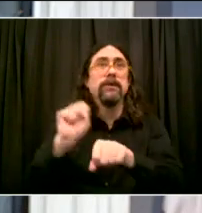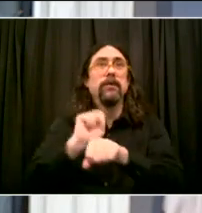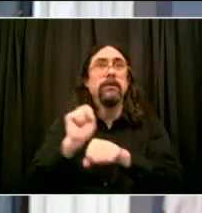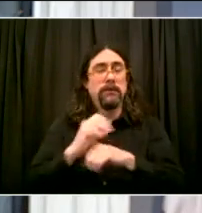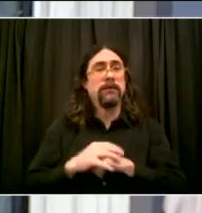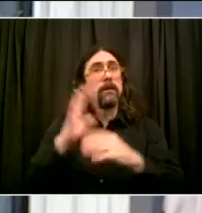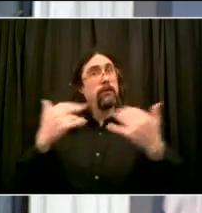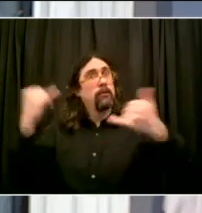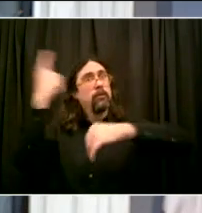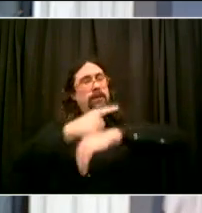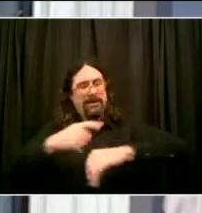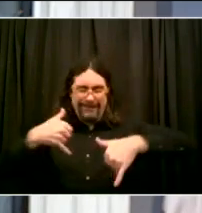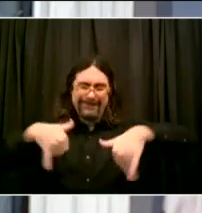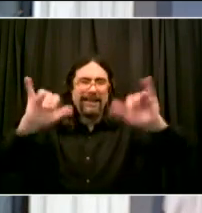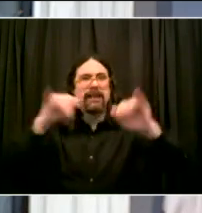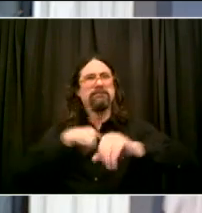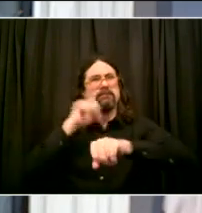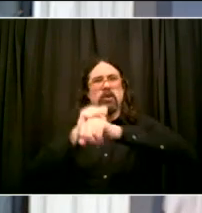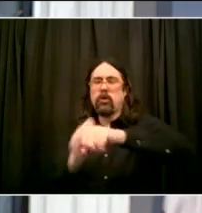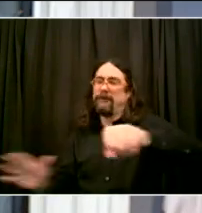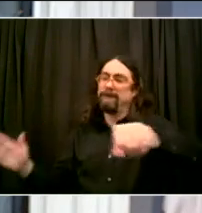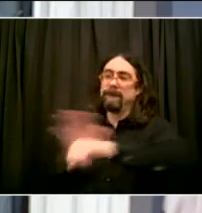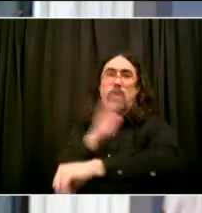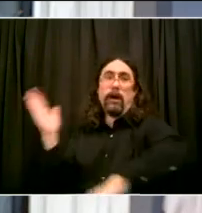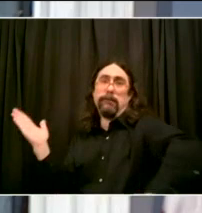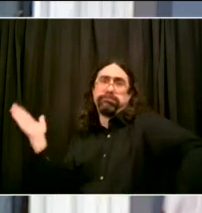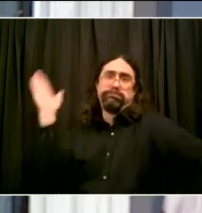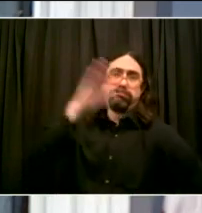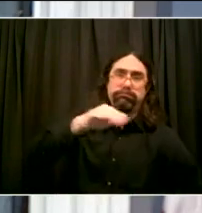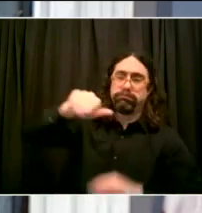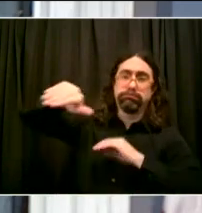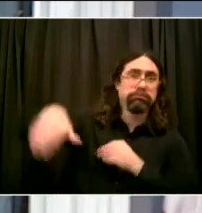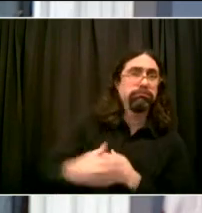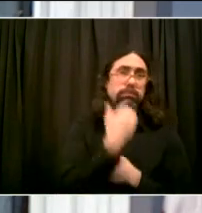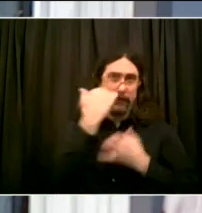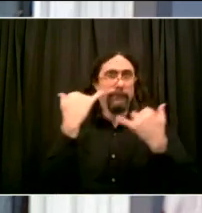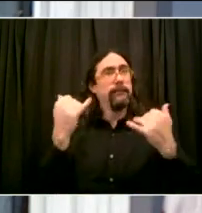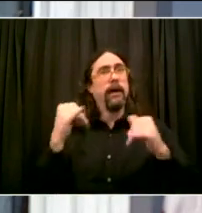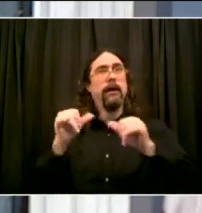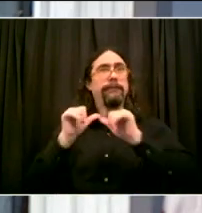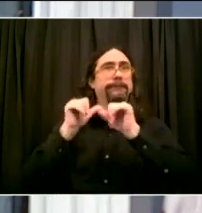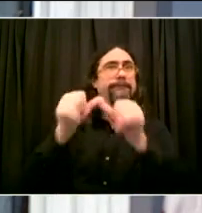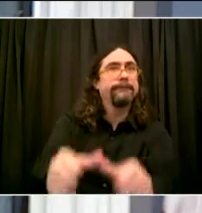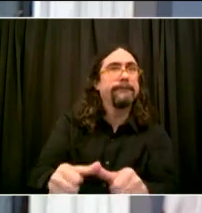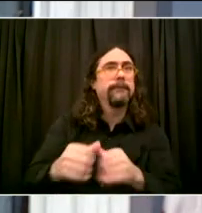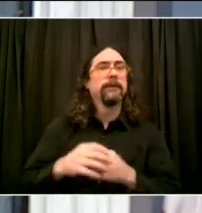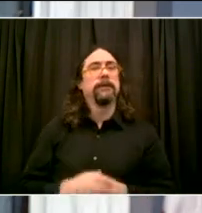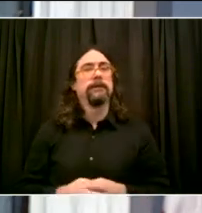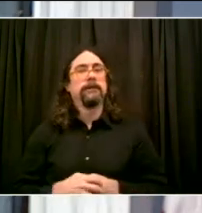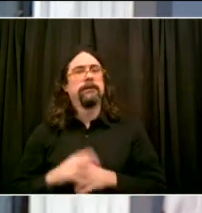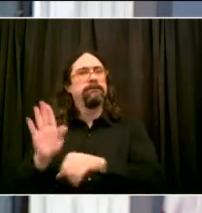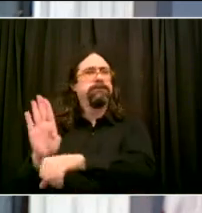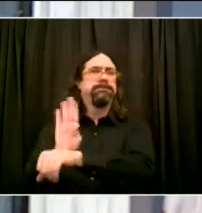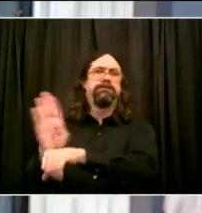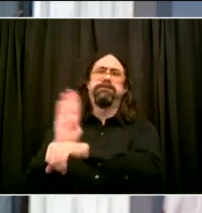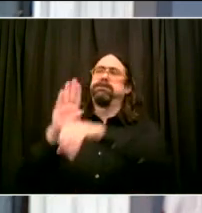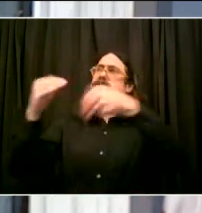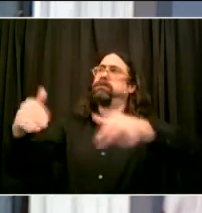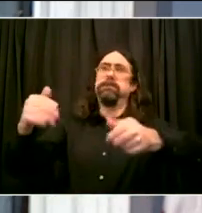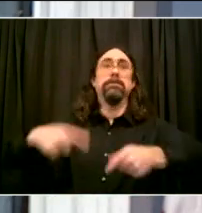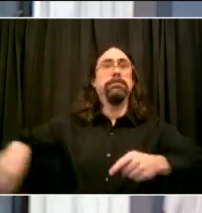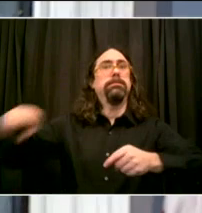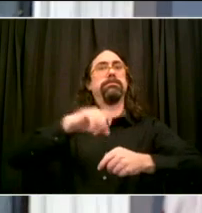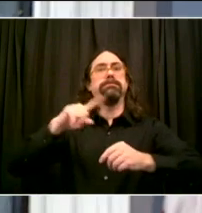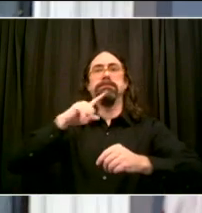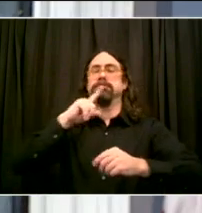those, readdressing all those residential streets. That's where we're focused on today. We did a great job. We have a lot of the main access roads are, you're seeing